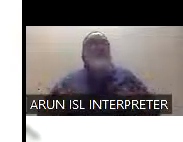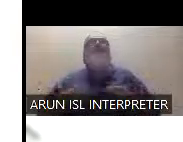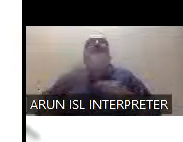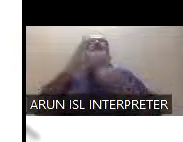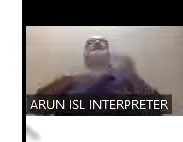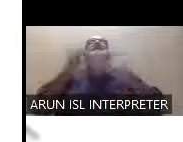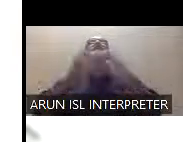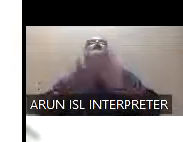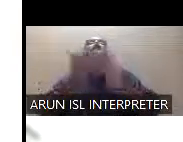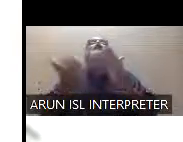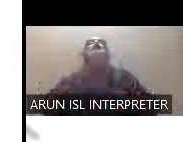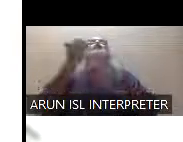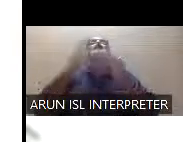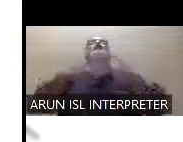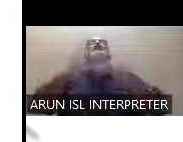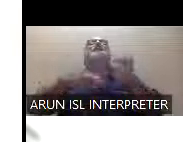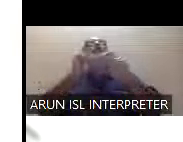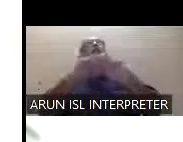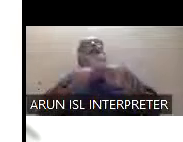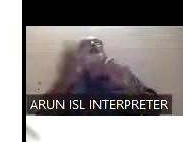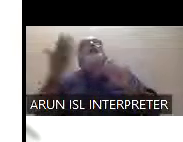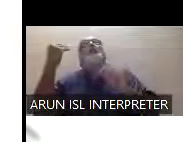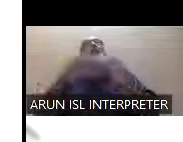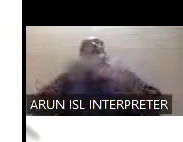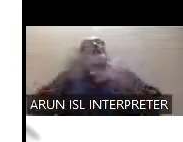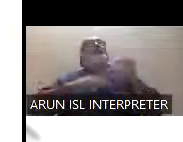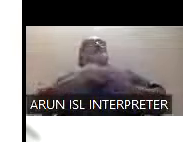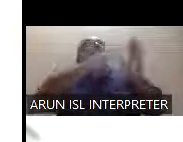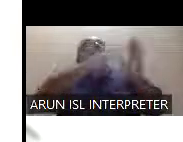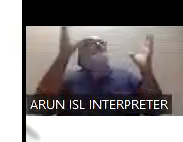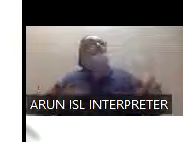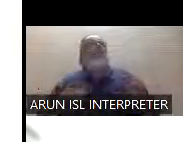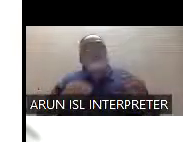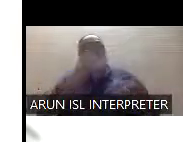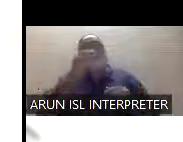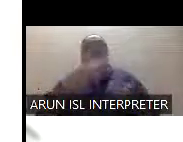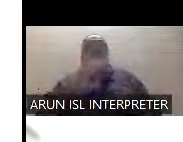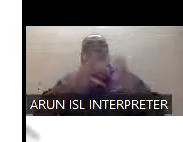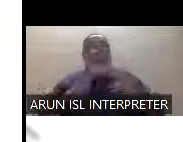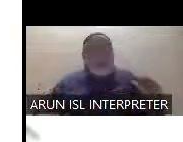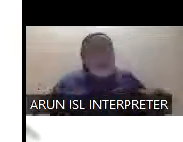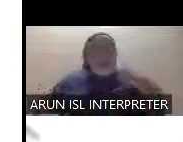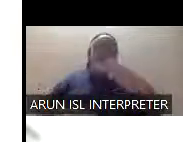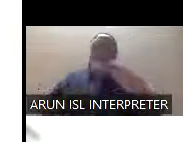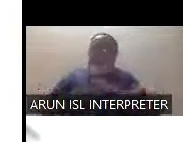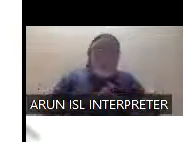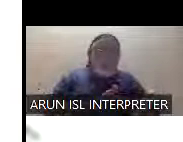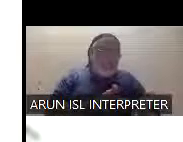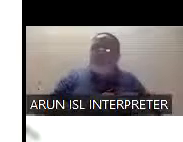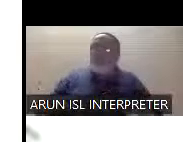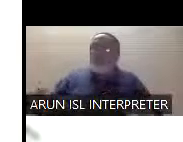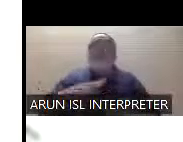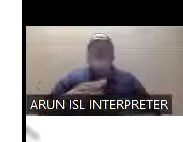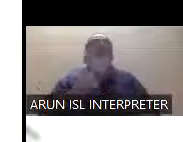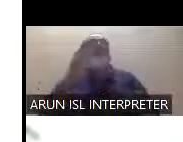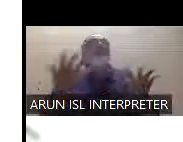a new building or you're repairing an old building, that now, construct a ramp, incorporate a ramp here. And they're like, the funds are short, we